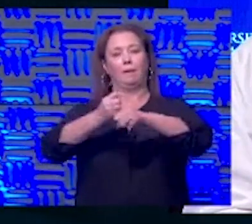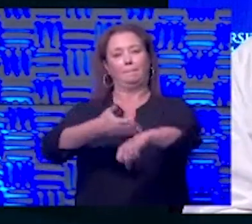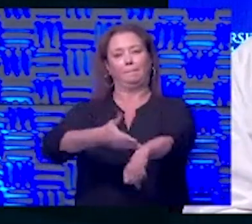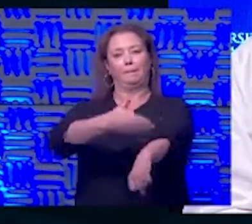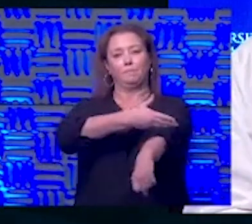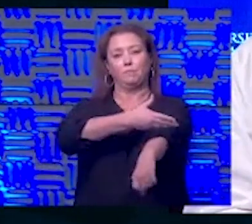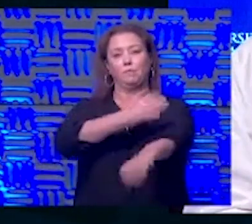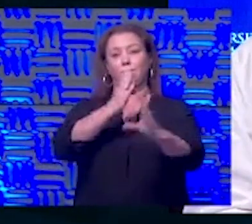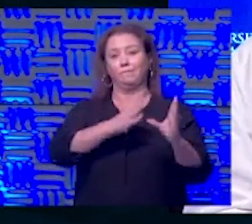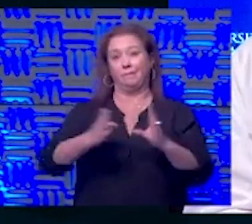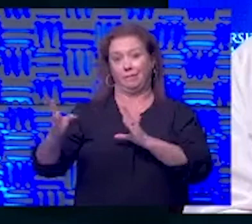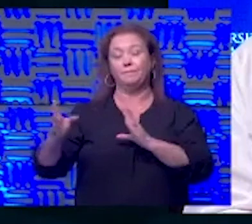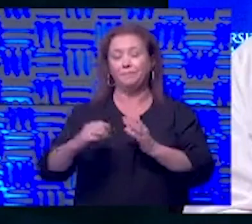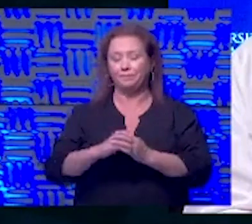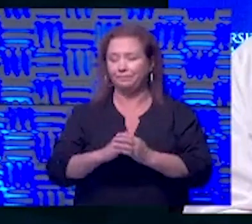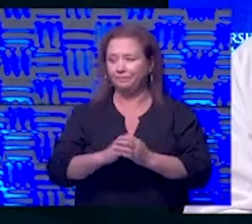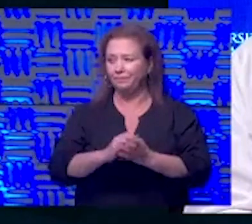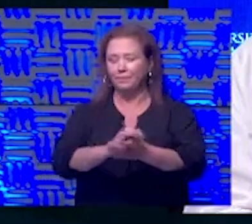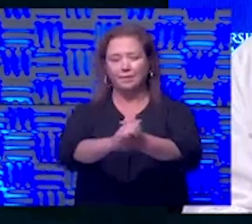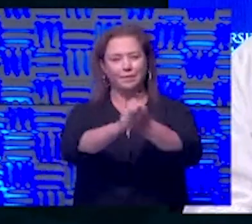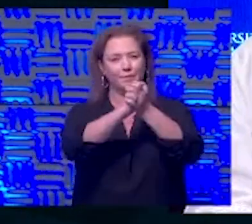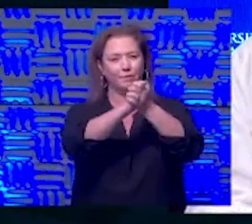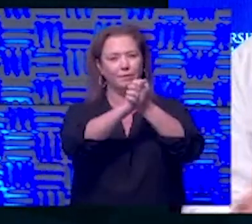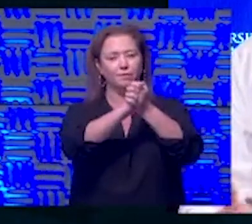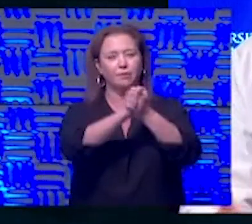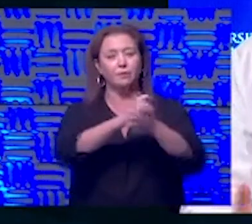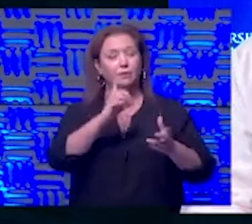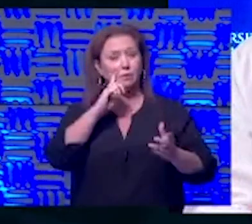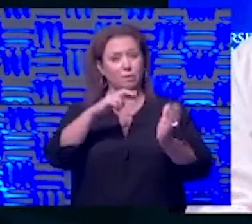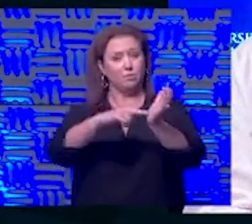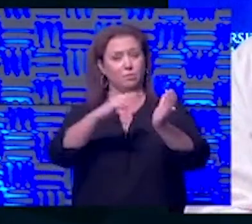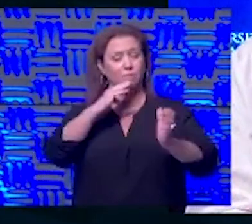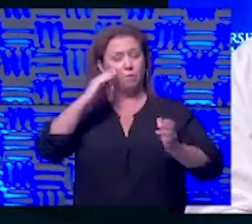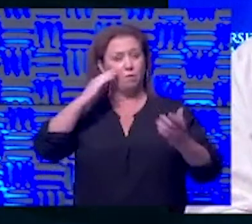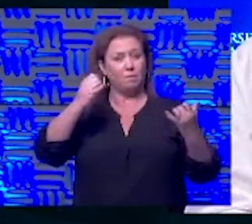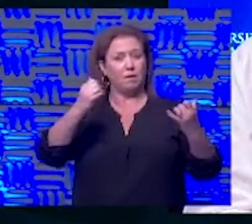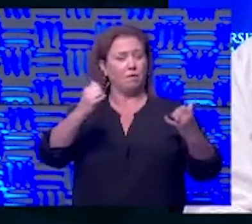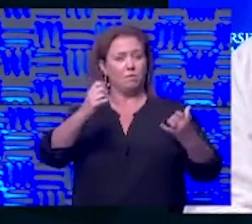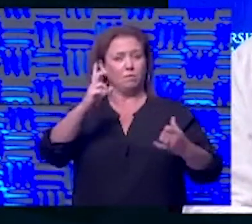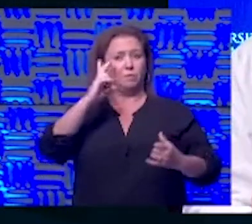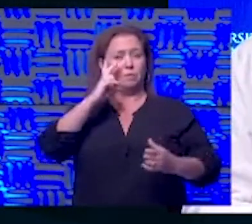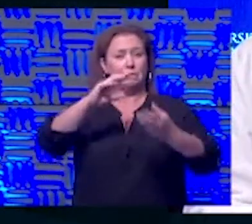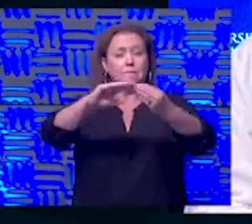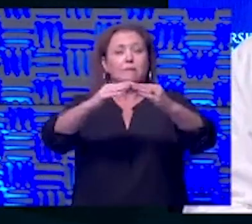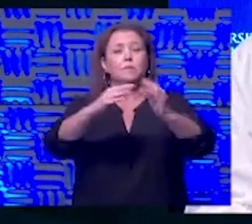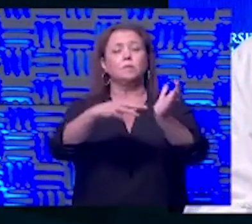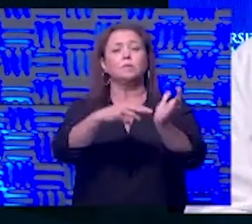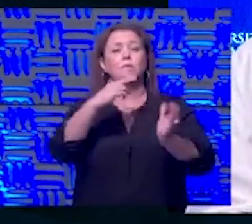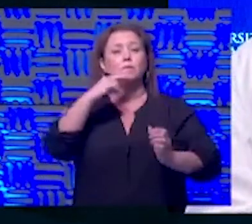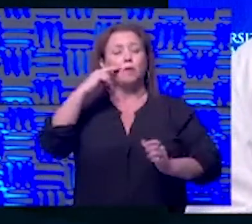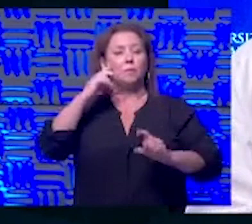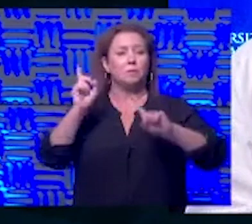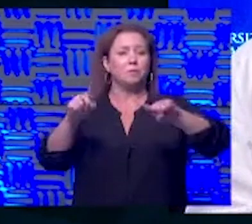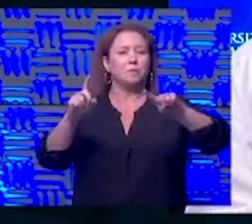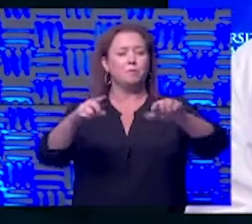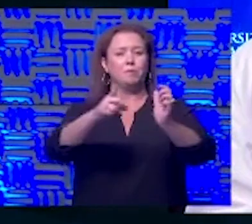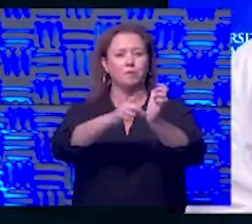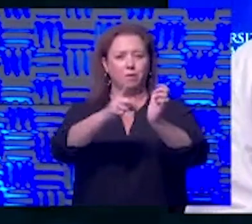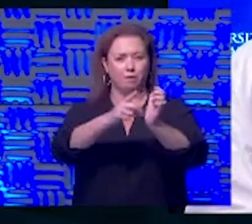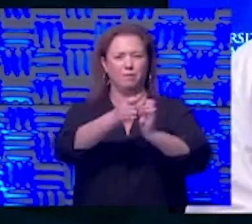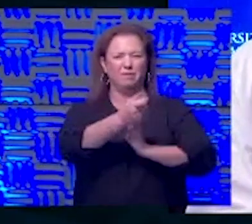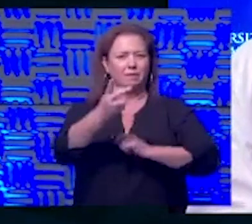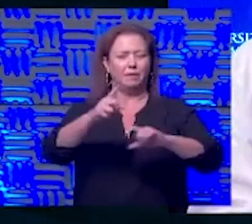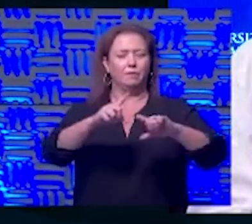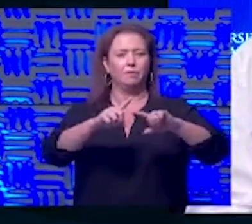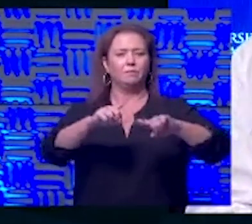pathways. Yeah, cool. Congratulations to that. How are things in the nursing homes right now? I mean, you are a frequent physician in several